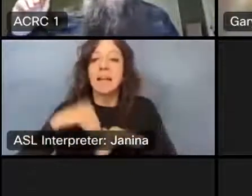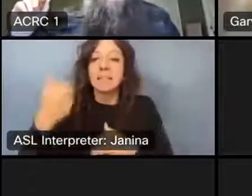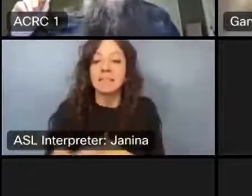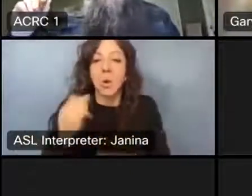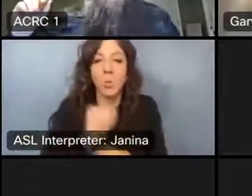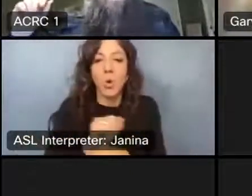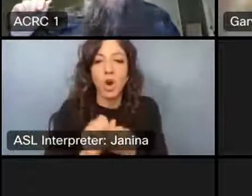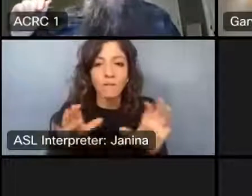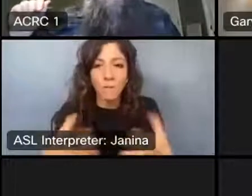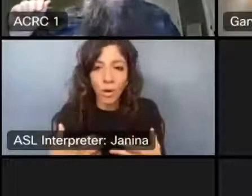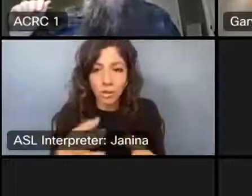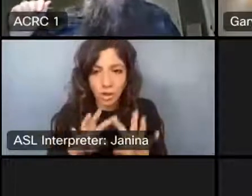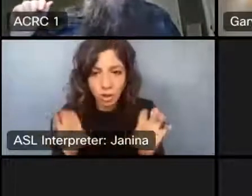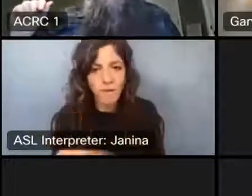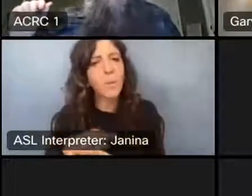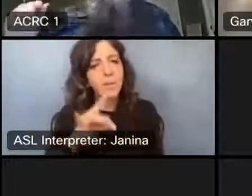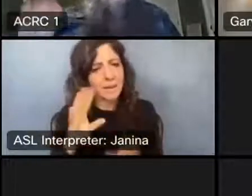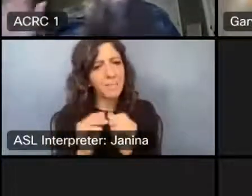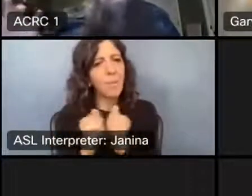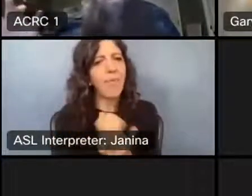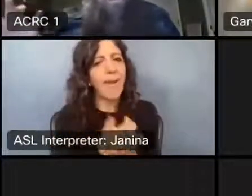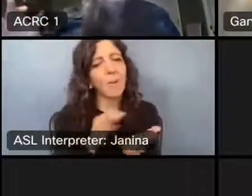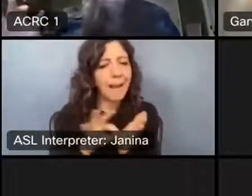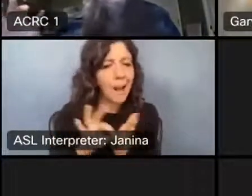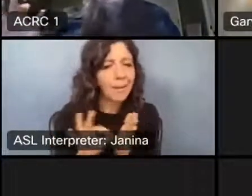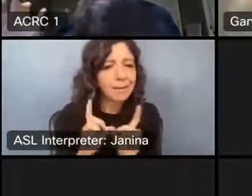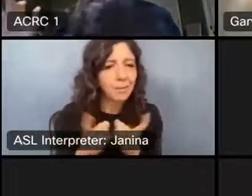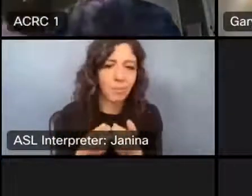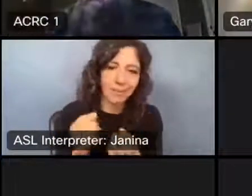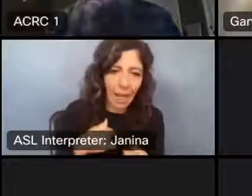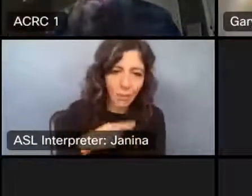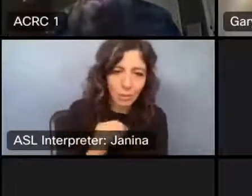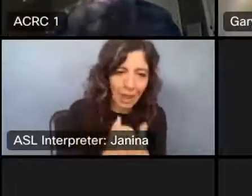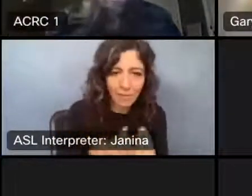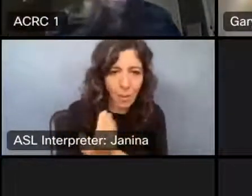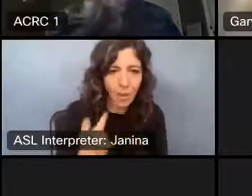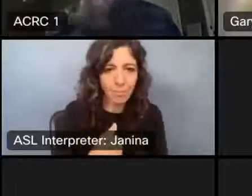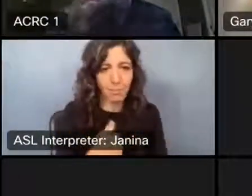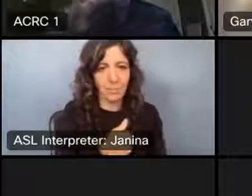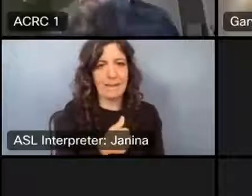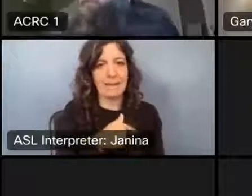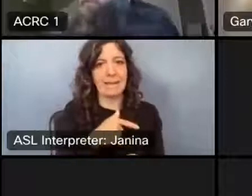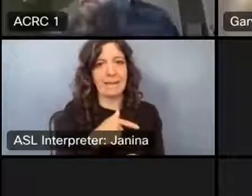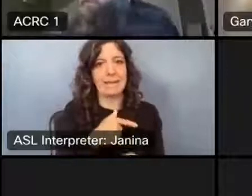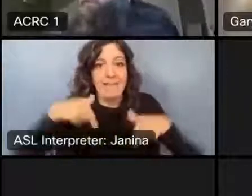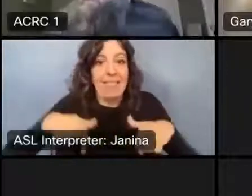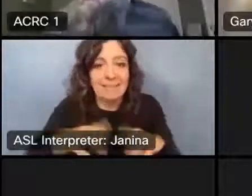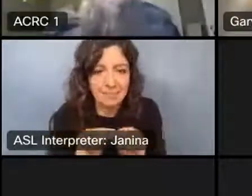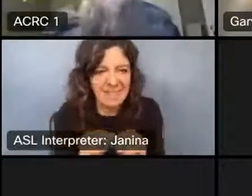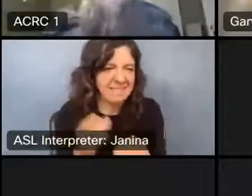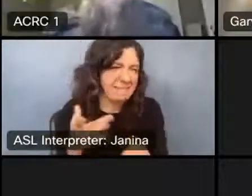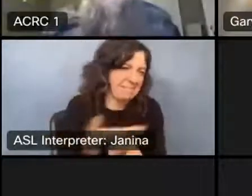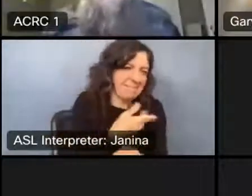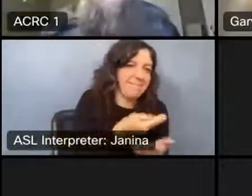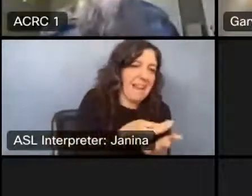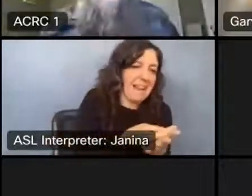this morning again with our accounting department, like we do every morning before we have this meeting. And there was a discussion that we believe that the